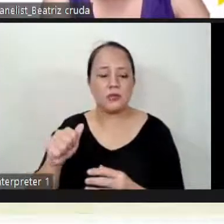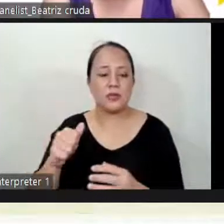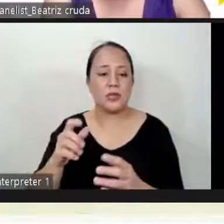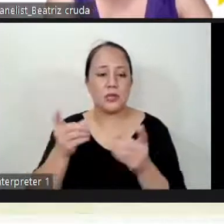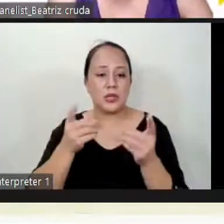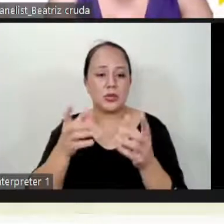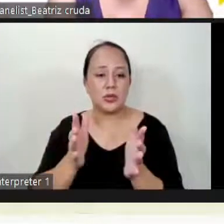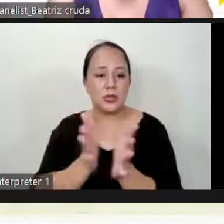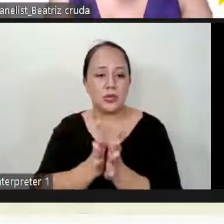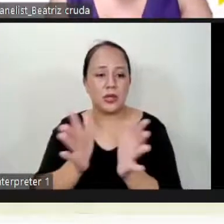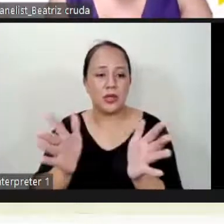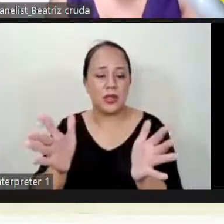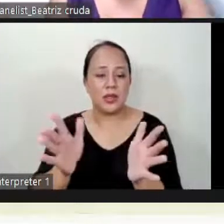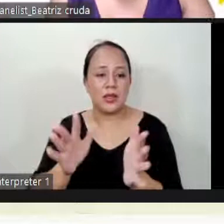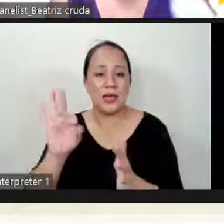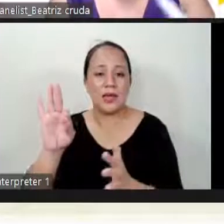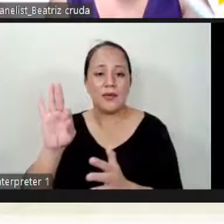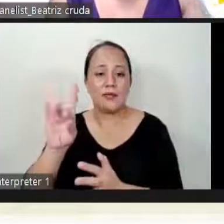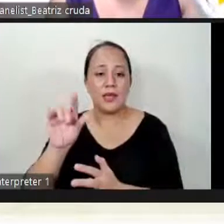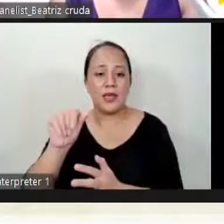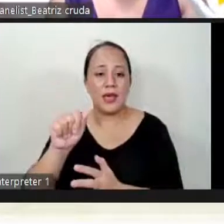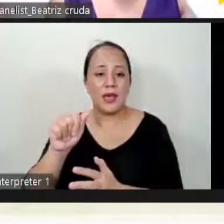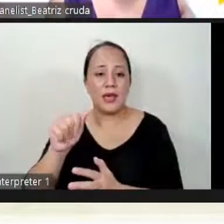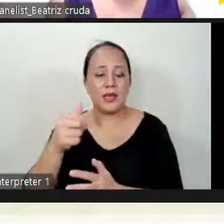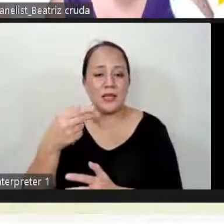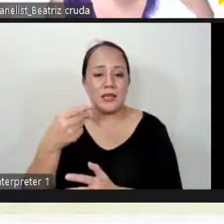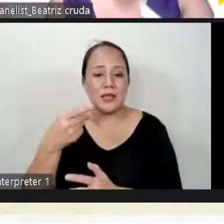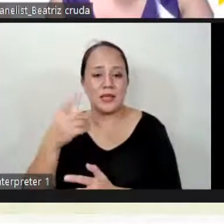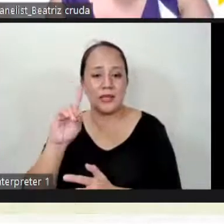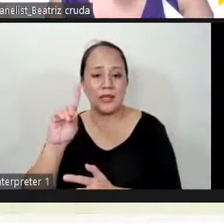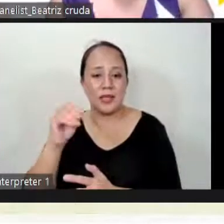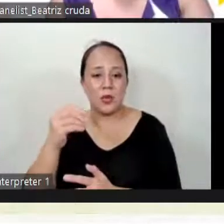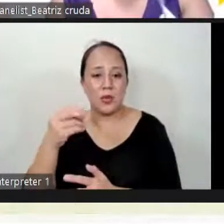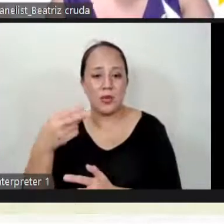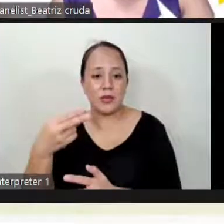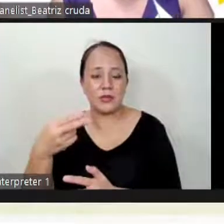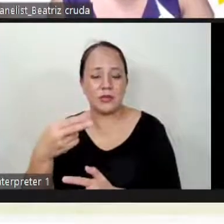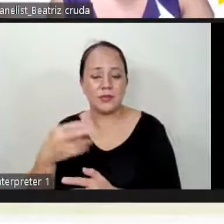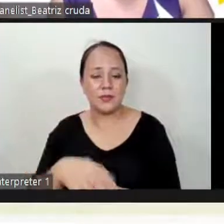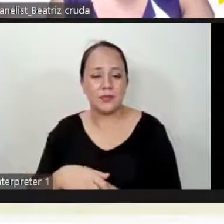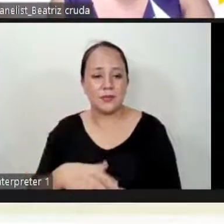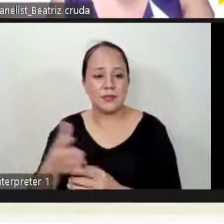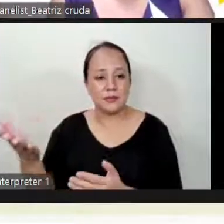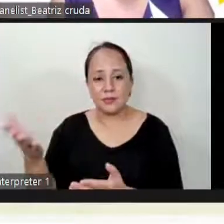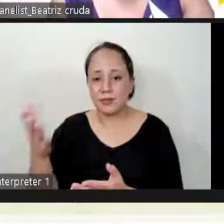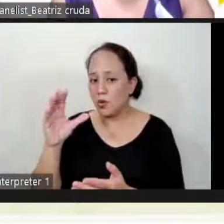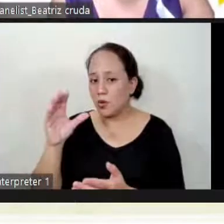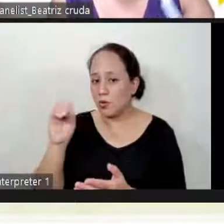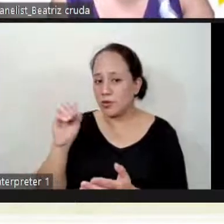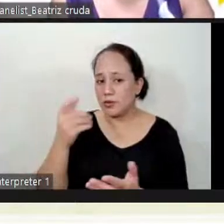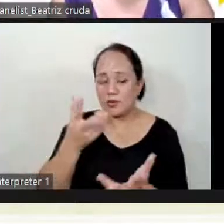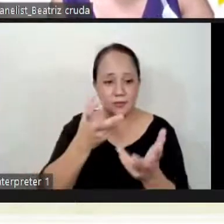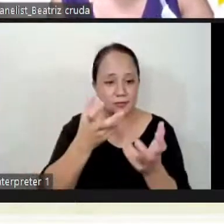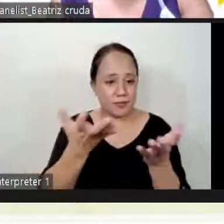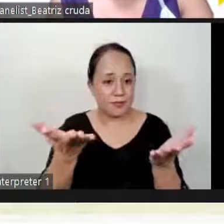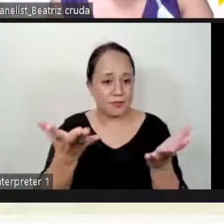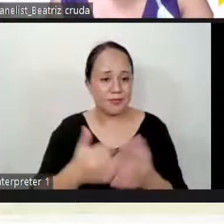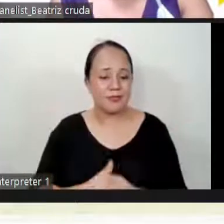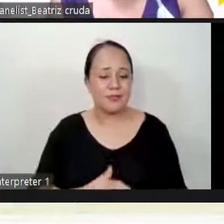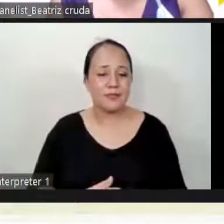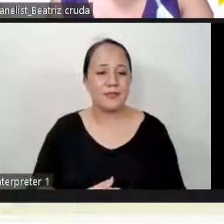the Food and Drug Administration of the DOH. So, Dr. Oscar, can we hear from you now?